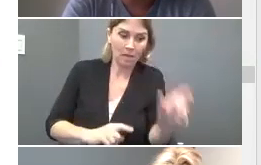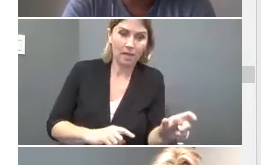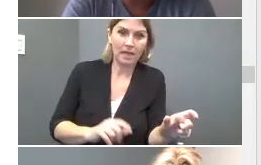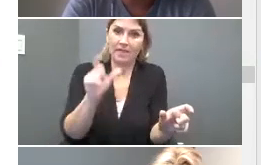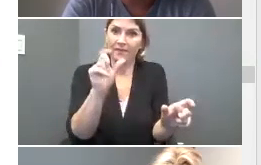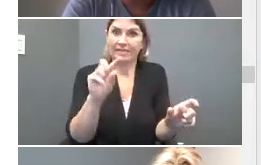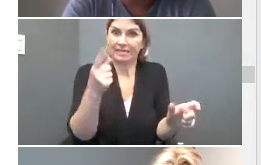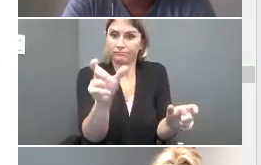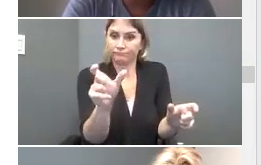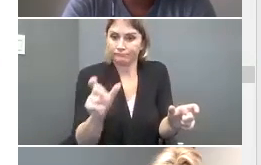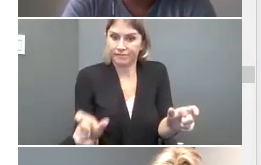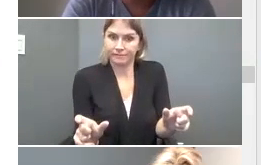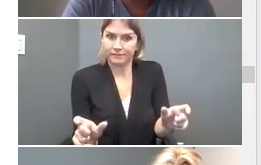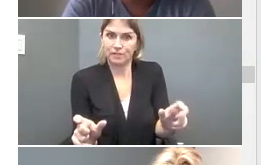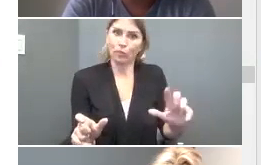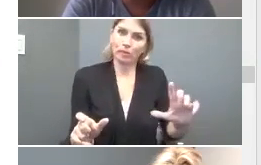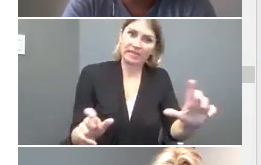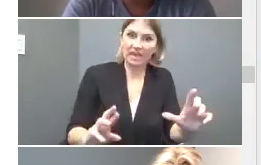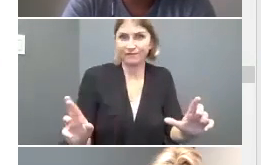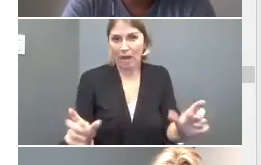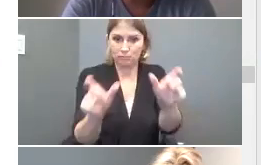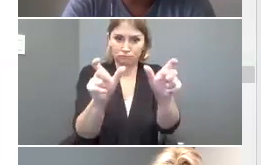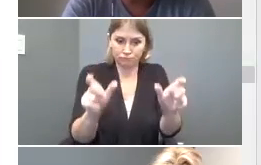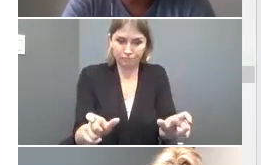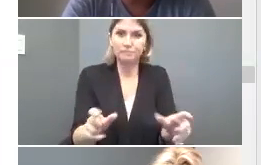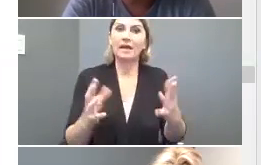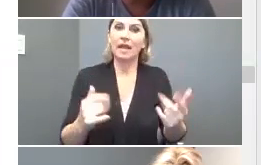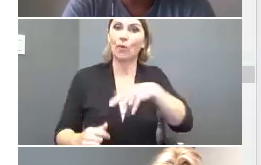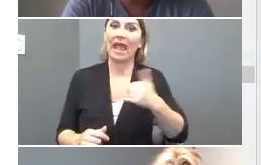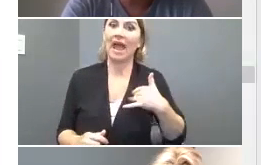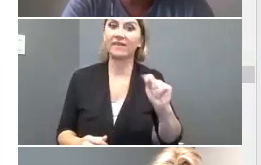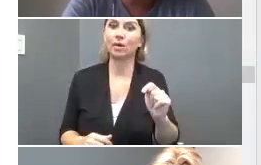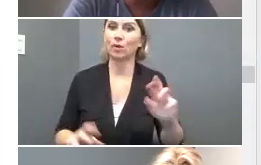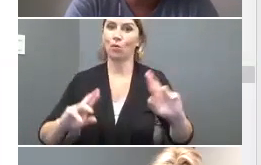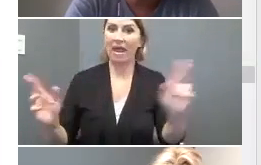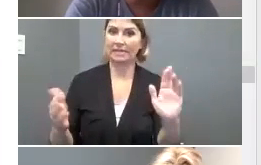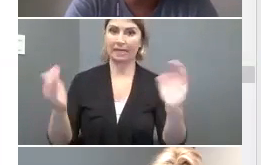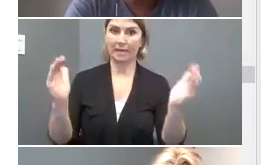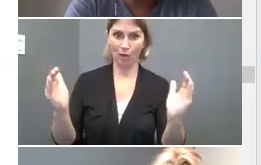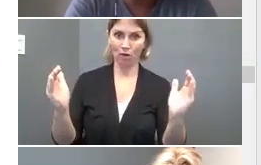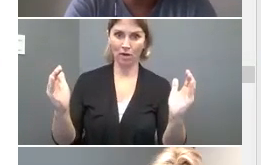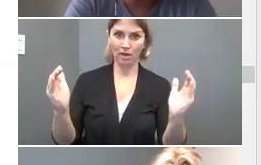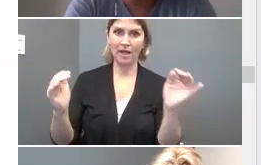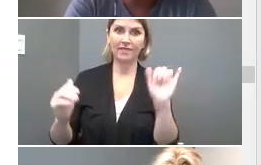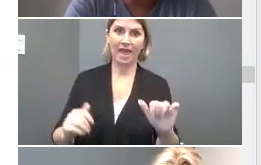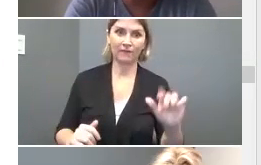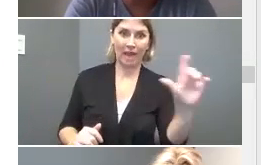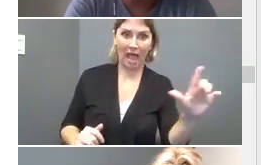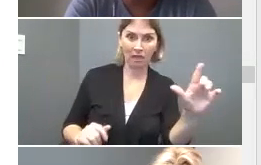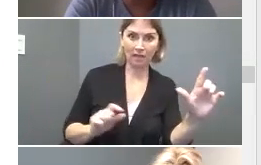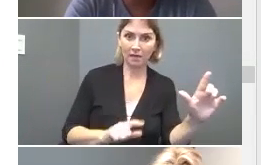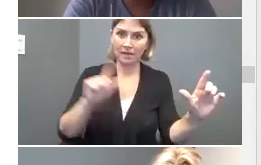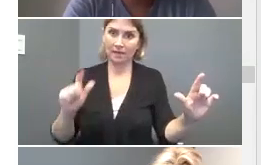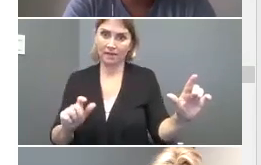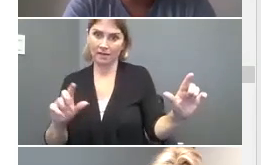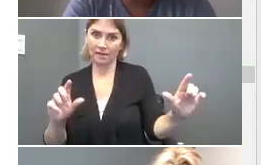into a new array called the right array. Now that we have this, we are now ready to compare the first element of L and the first element of